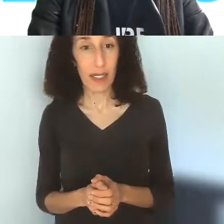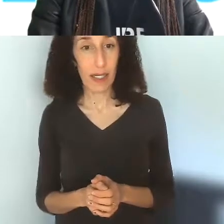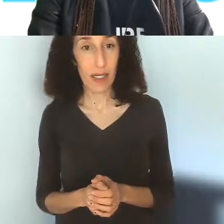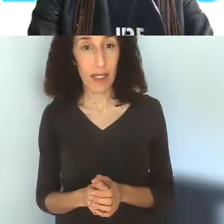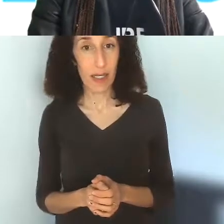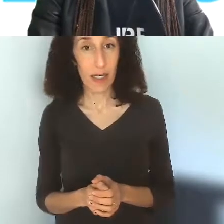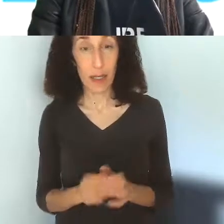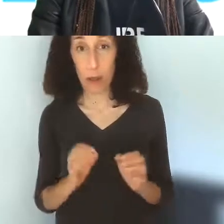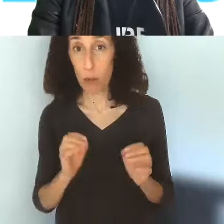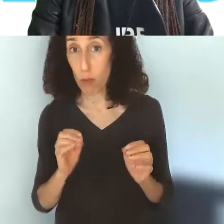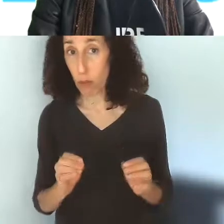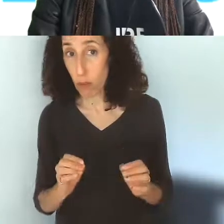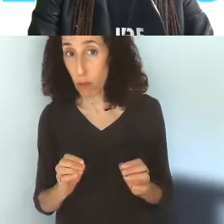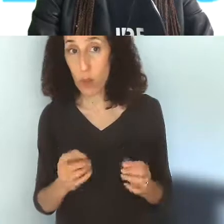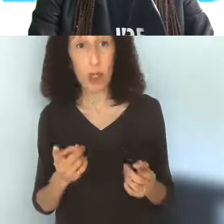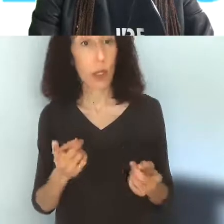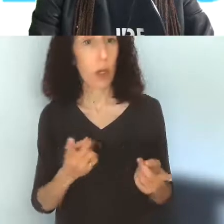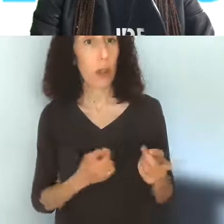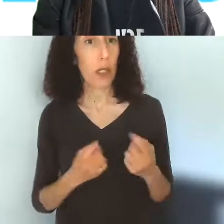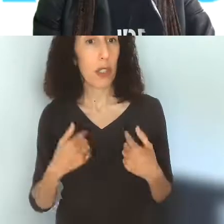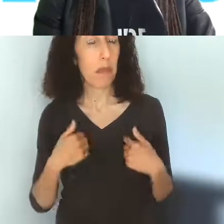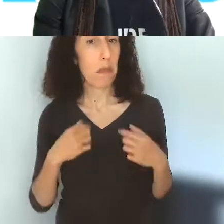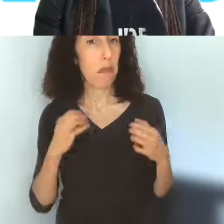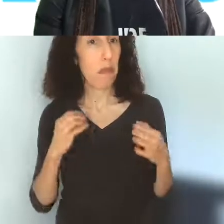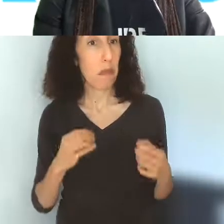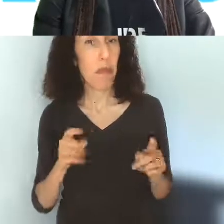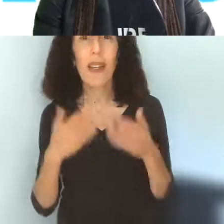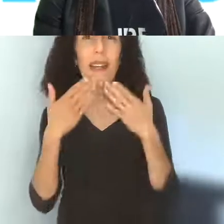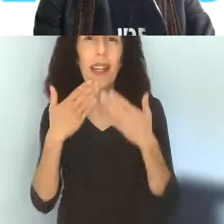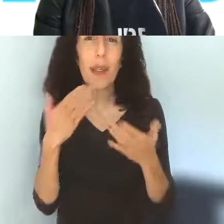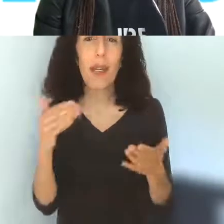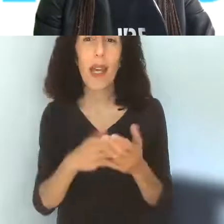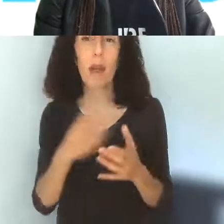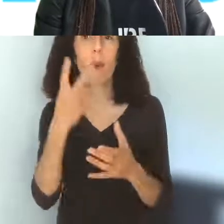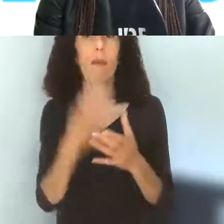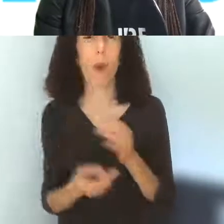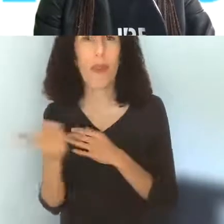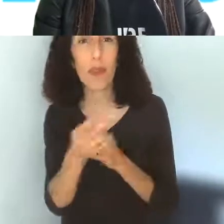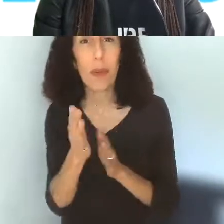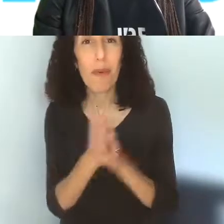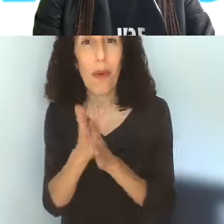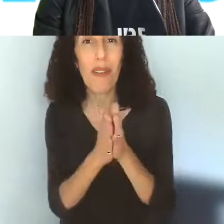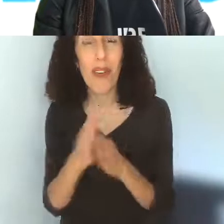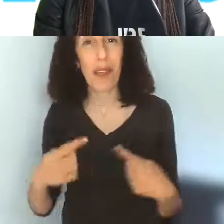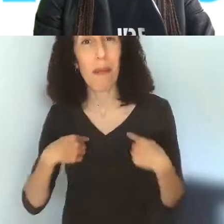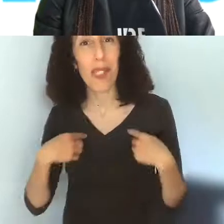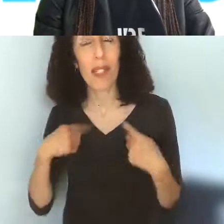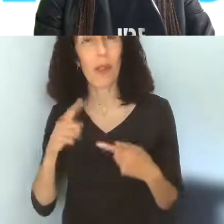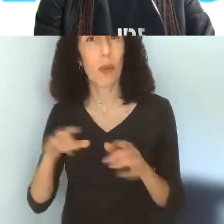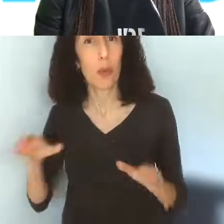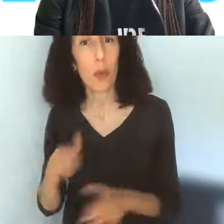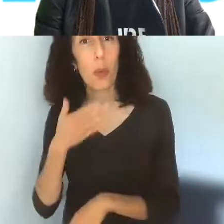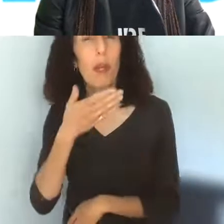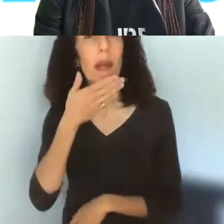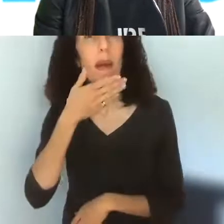No questions from me, but just want to say thank you again. You both motivate me so much to want to do better in